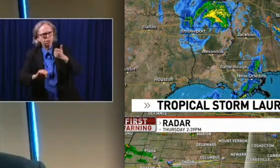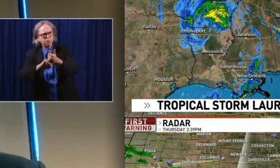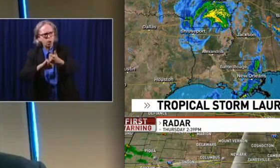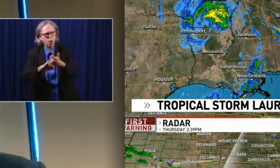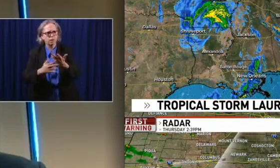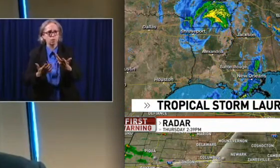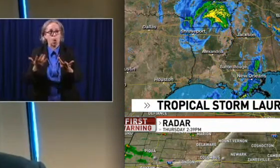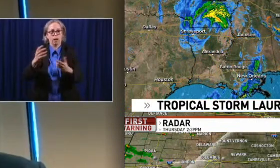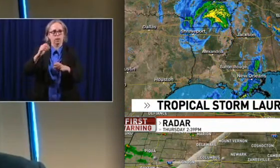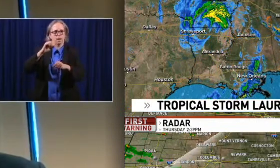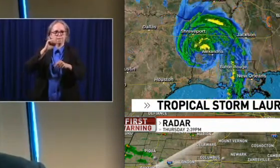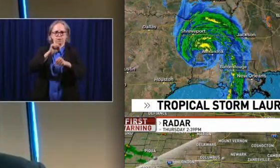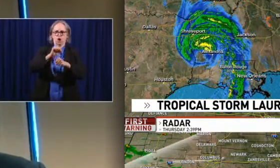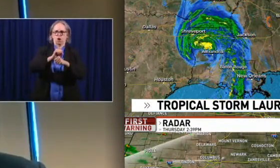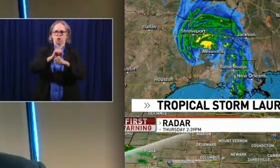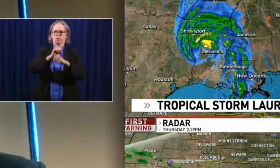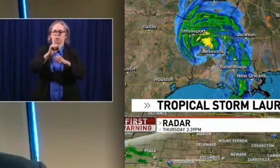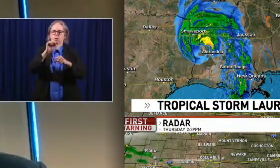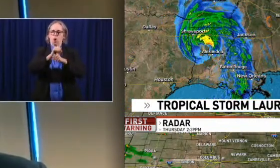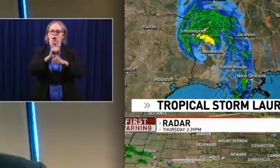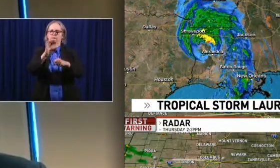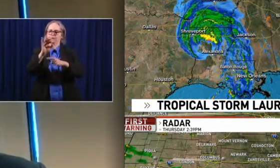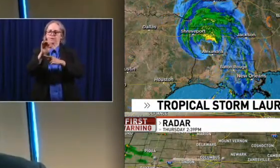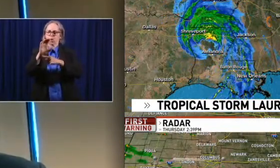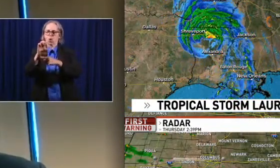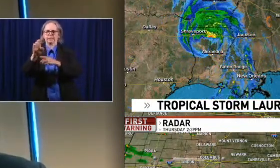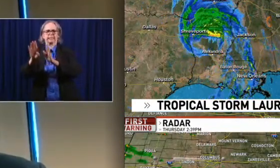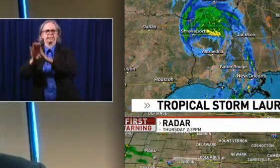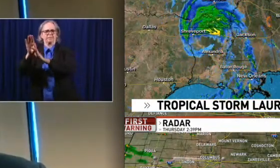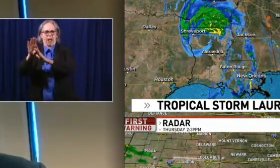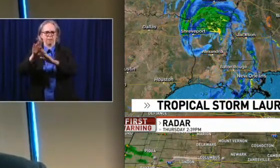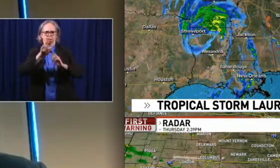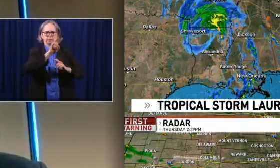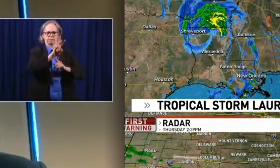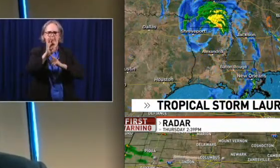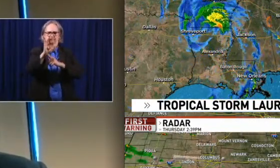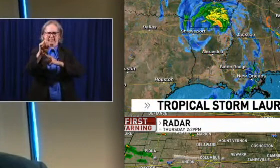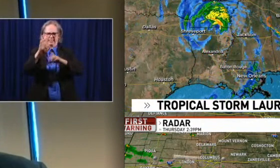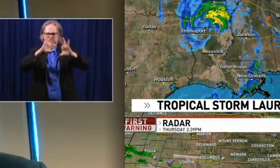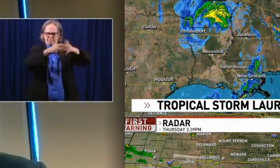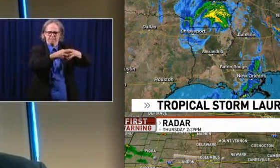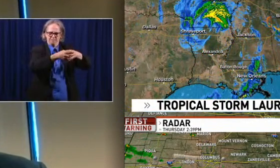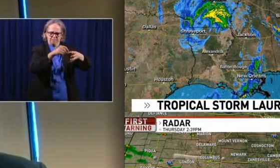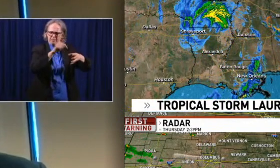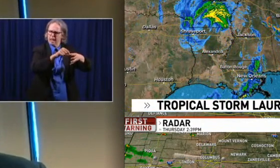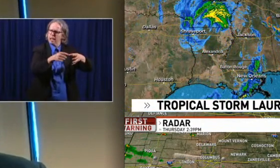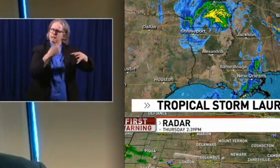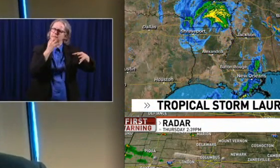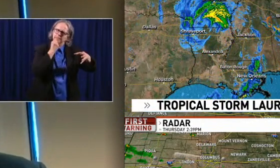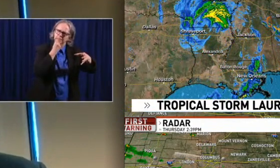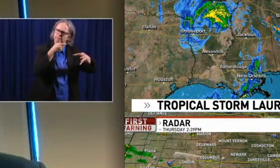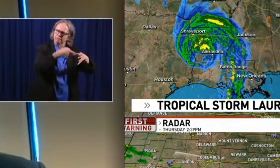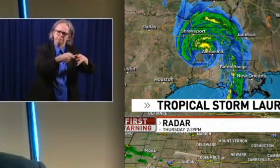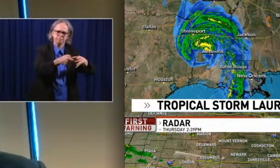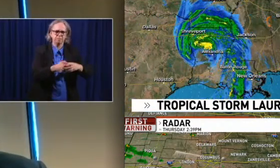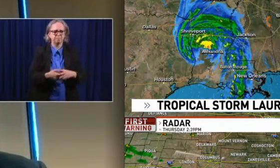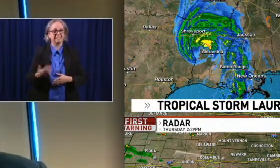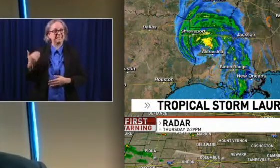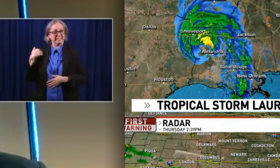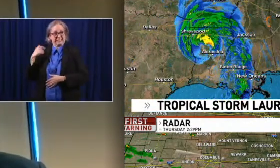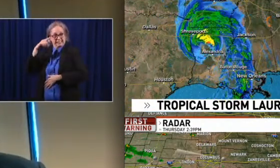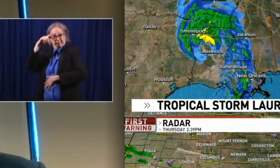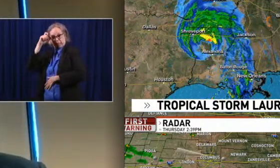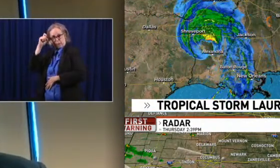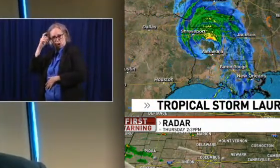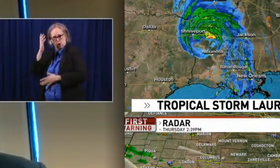the summer, we had individuals come in that completed part of their programs remotely come to the